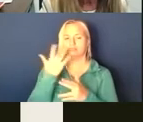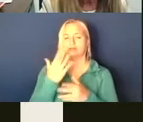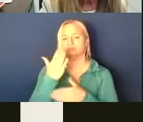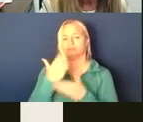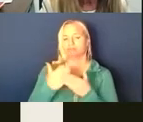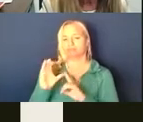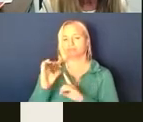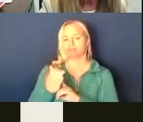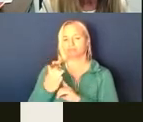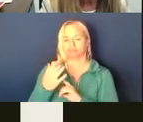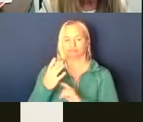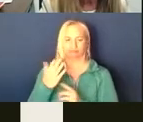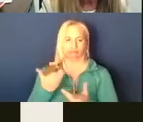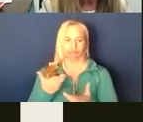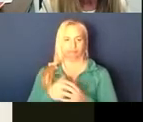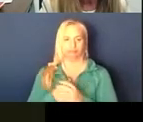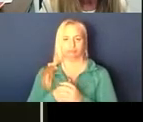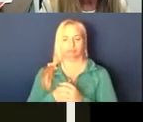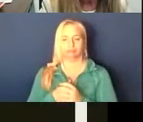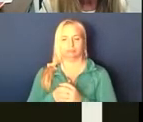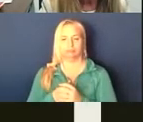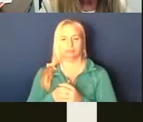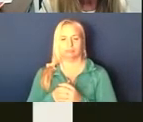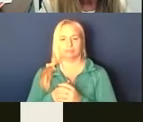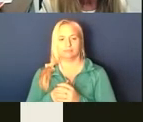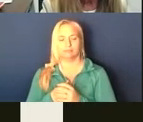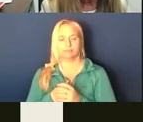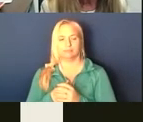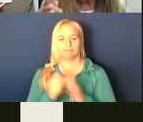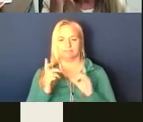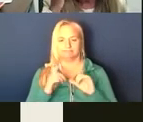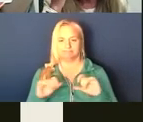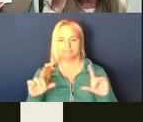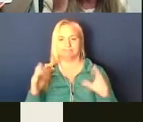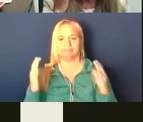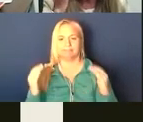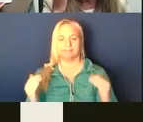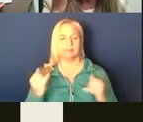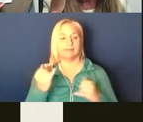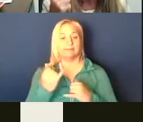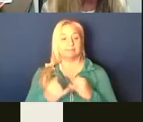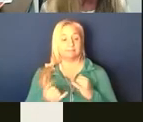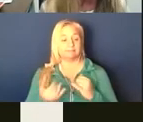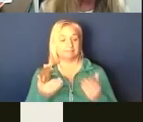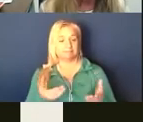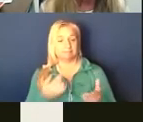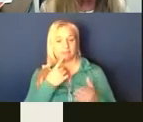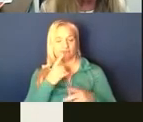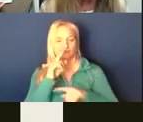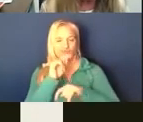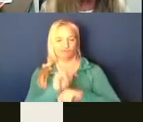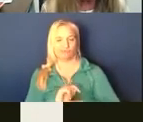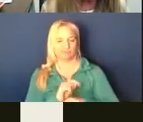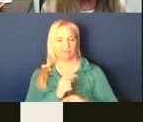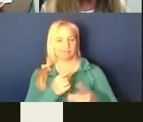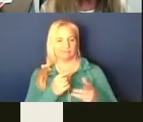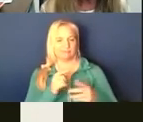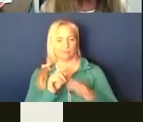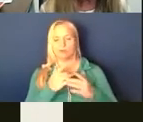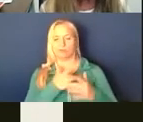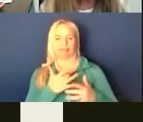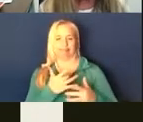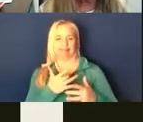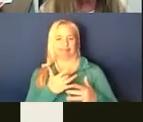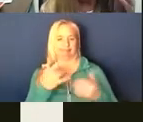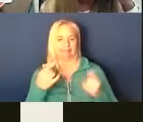school. Next slide. And then this last slide here are highlights some trends that